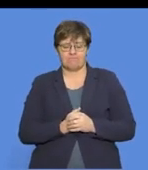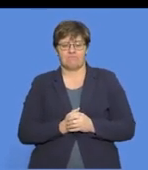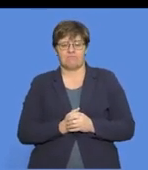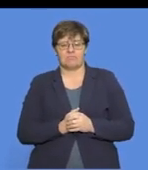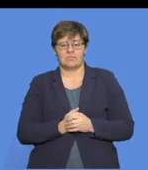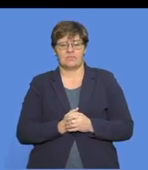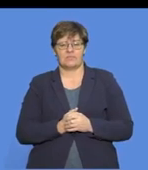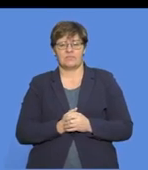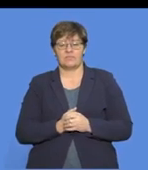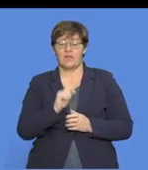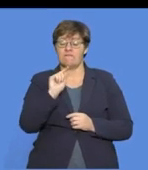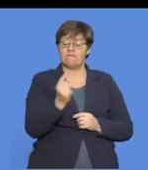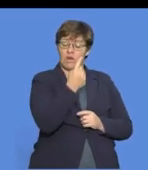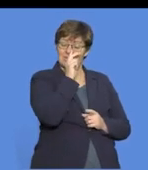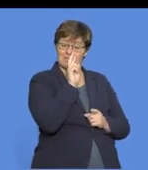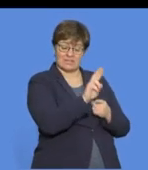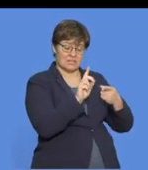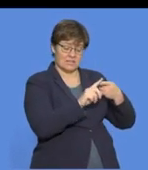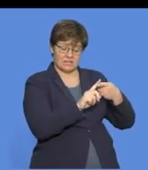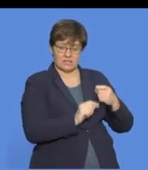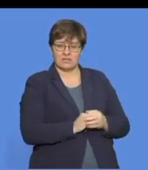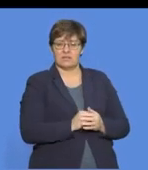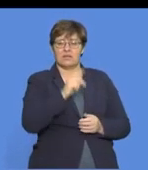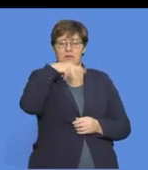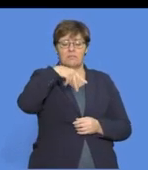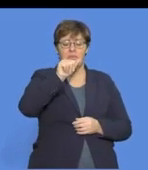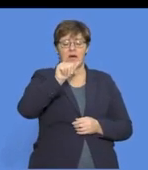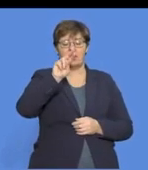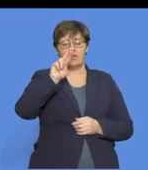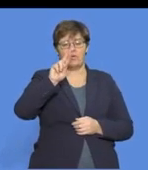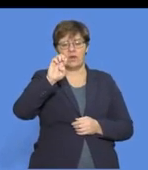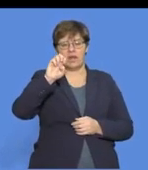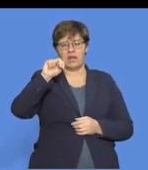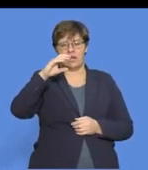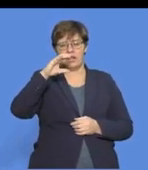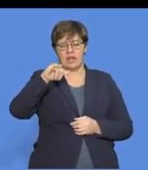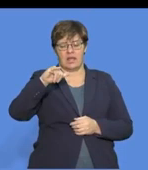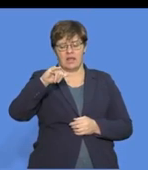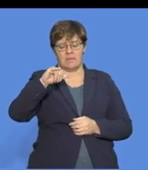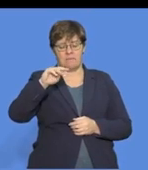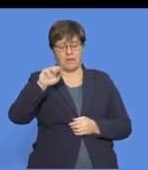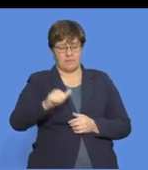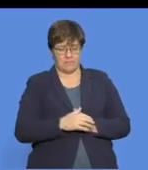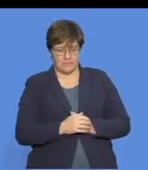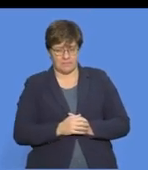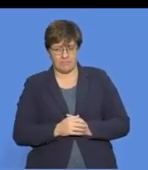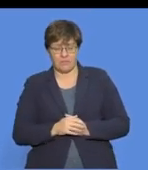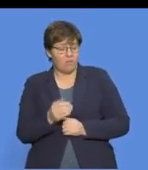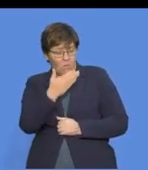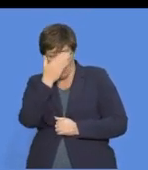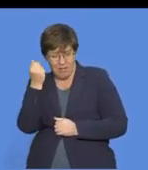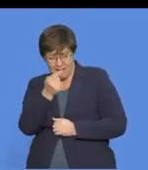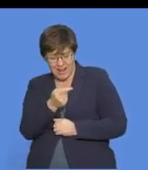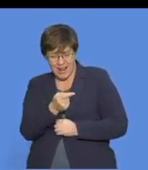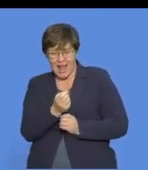First ones we're looking at are parenchyma. Now, you have no idea how many parenchyma